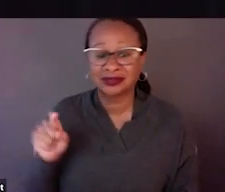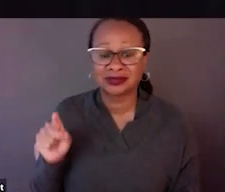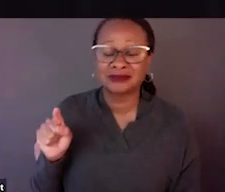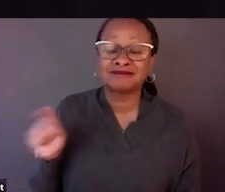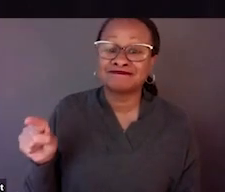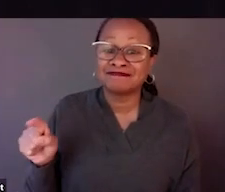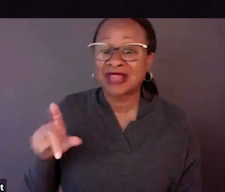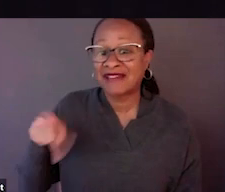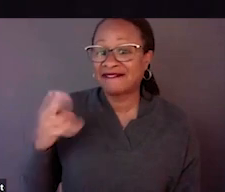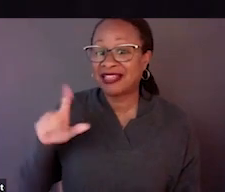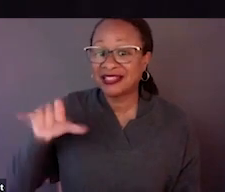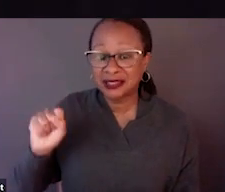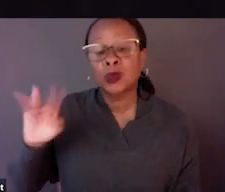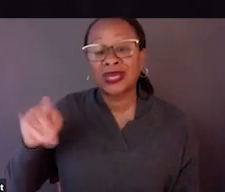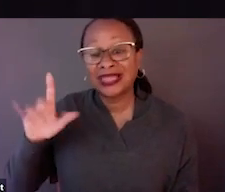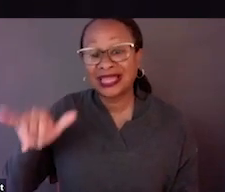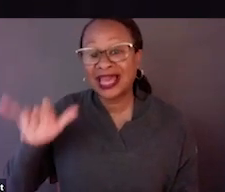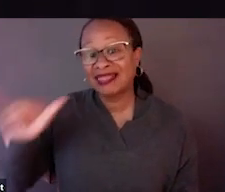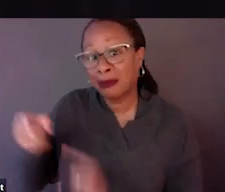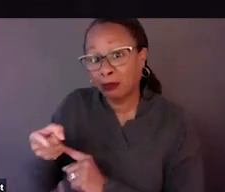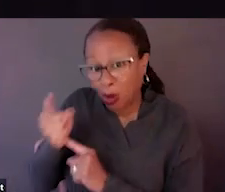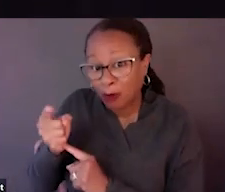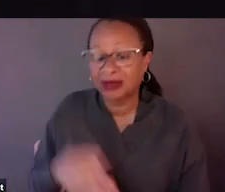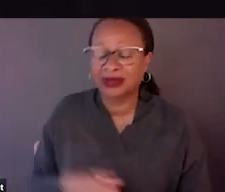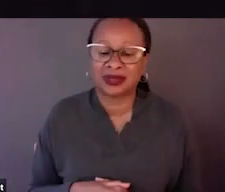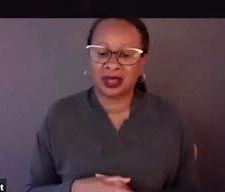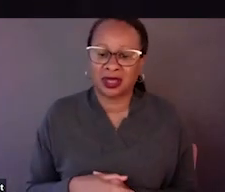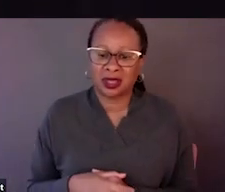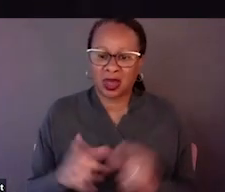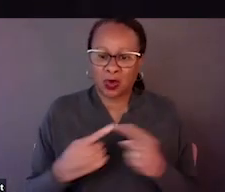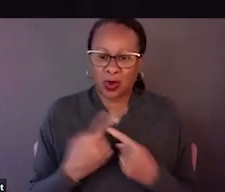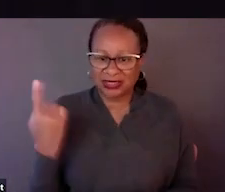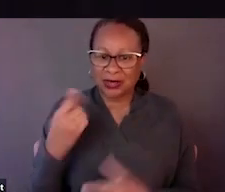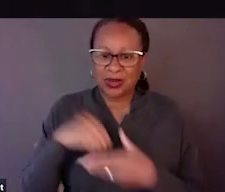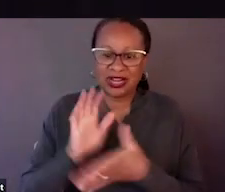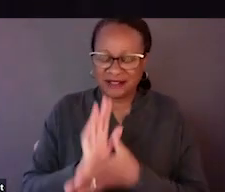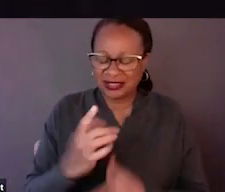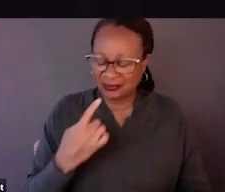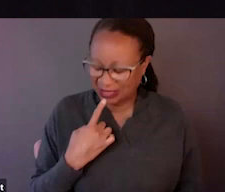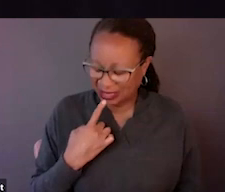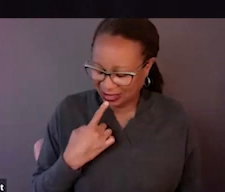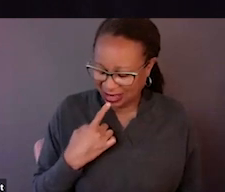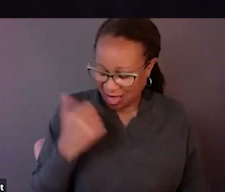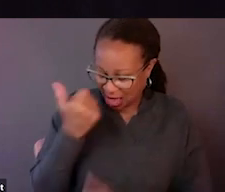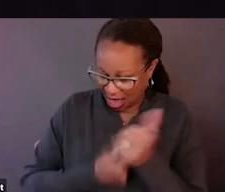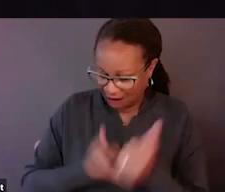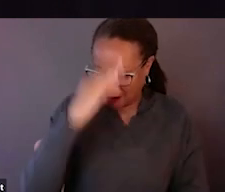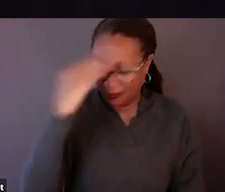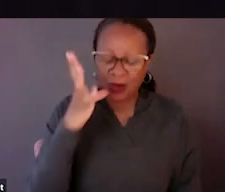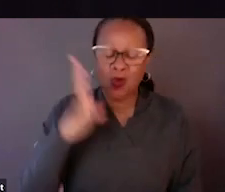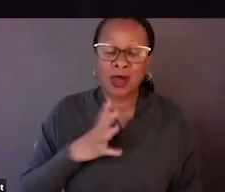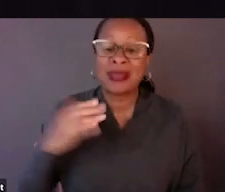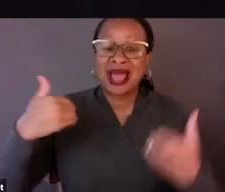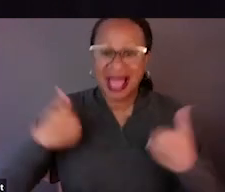the Phyllis Wheatley moment. Yes, when someone in the film said, every Black woman has had a